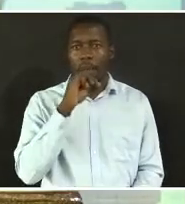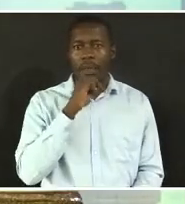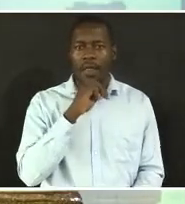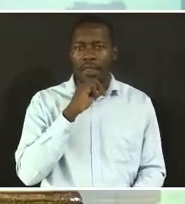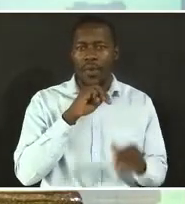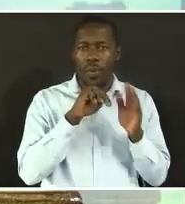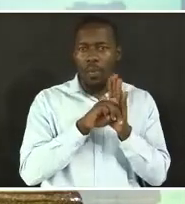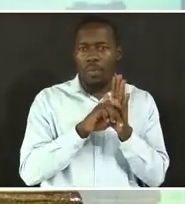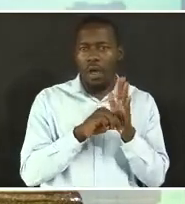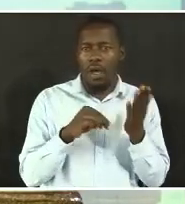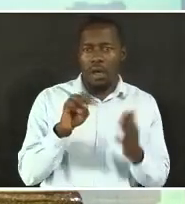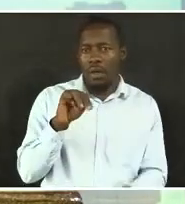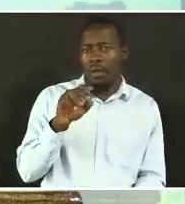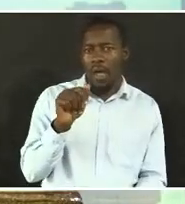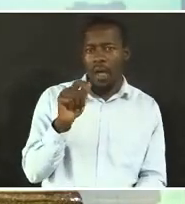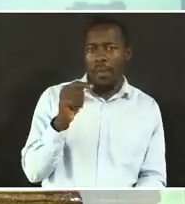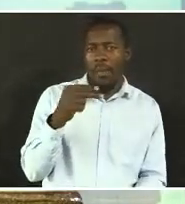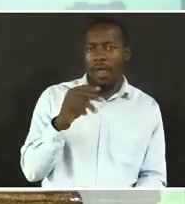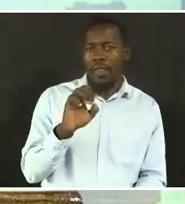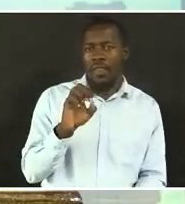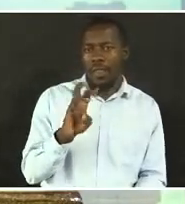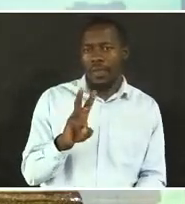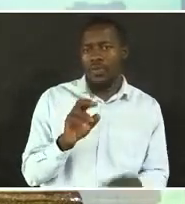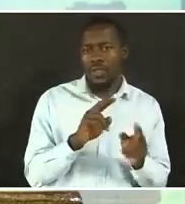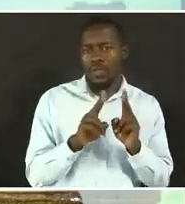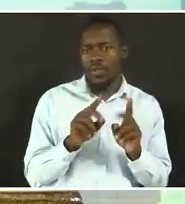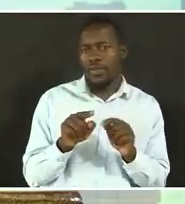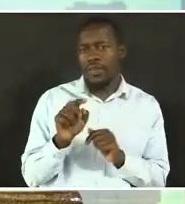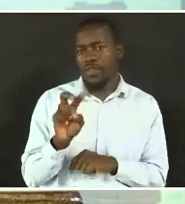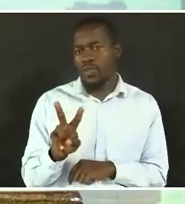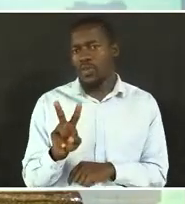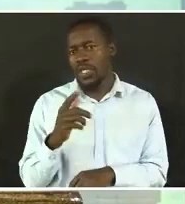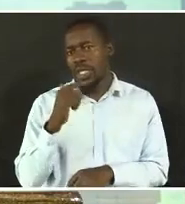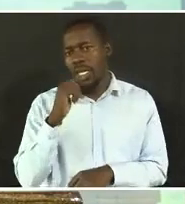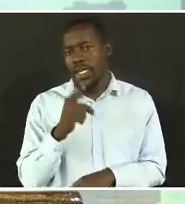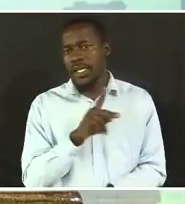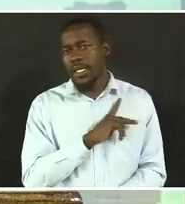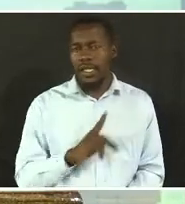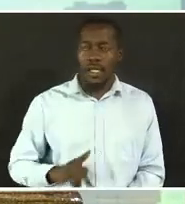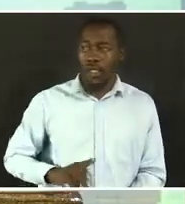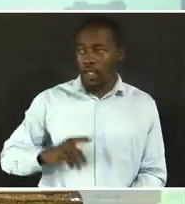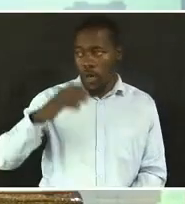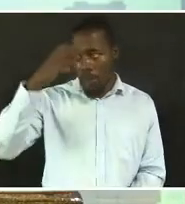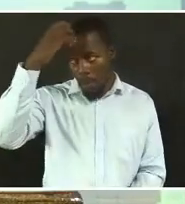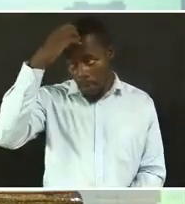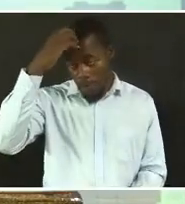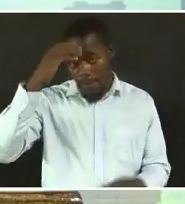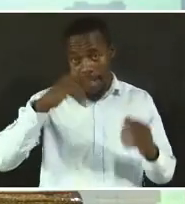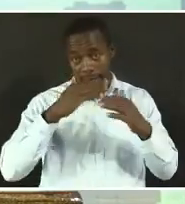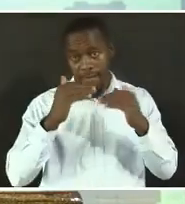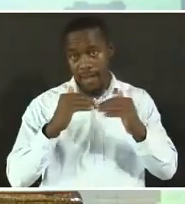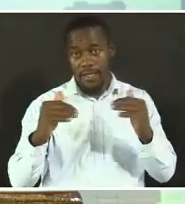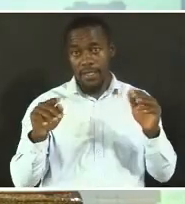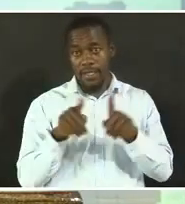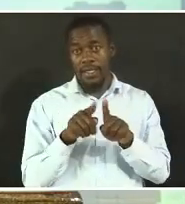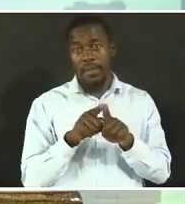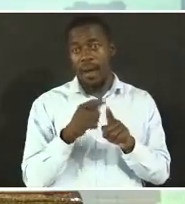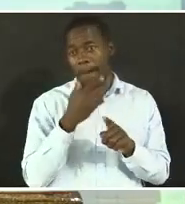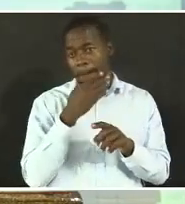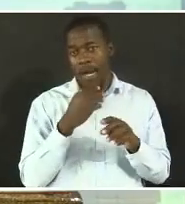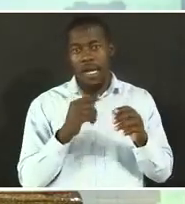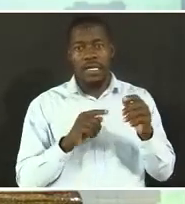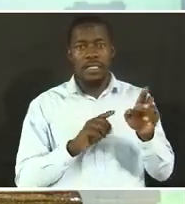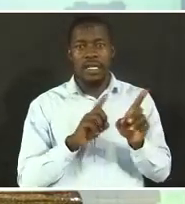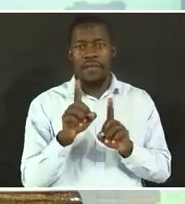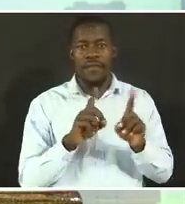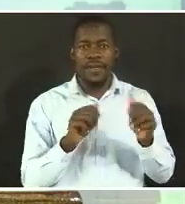says, for the kingdom of heaven is as a man traveling into a far country who called his servants and delivered